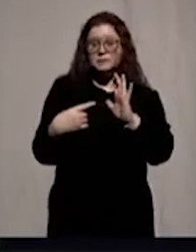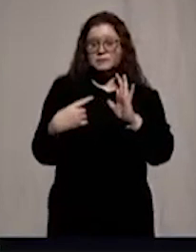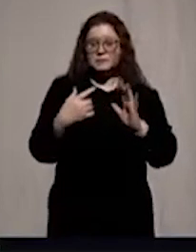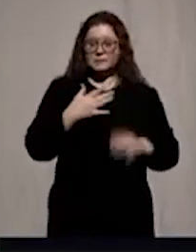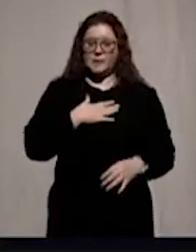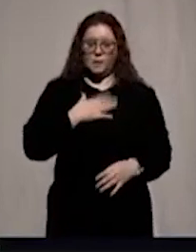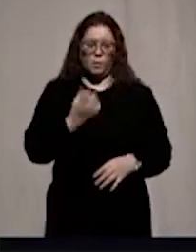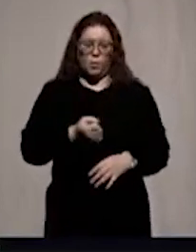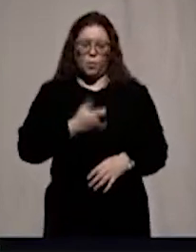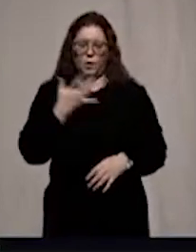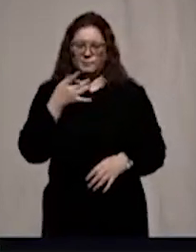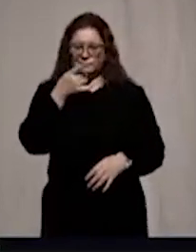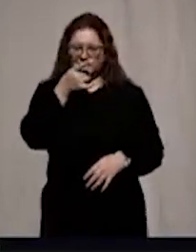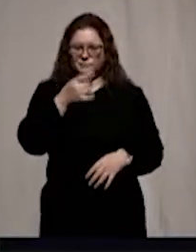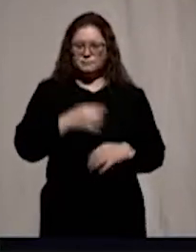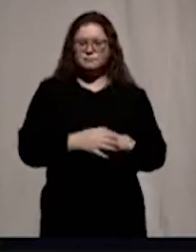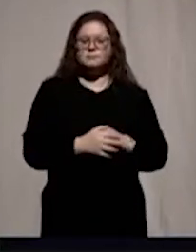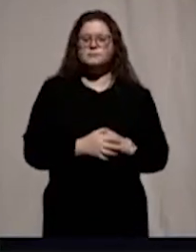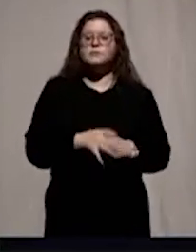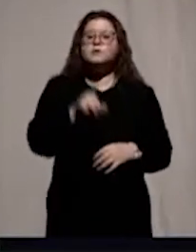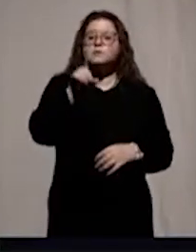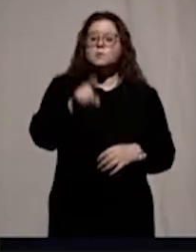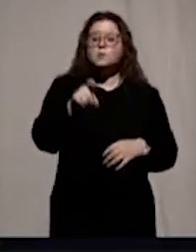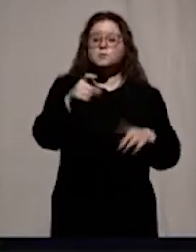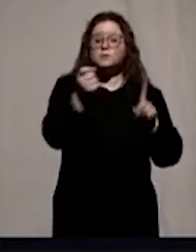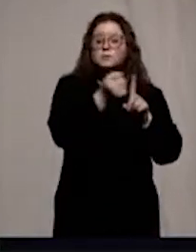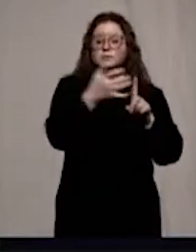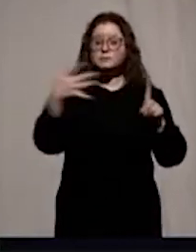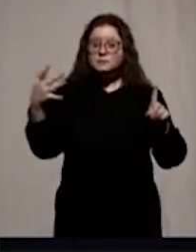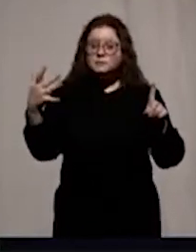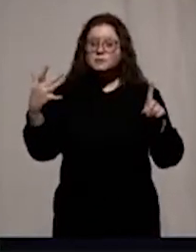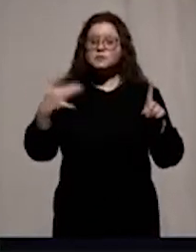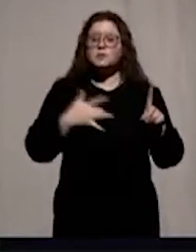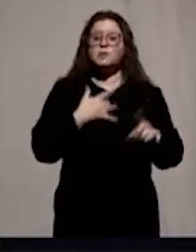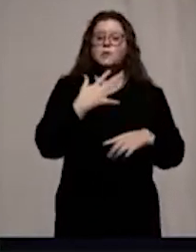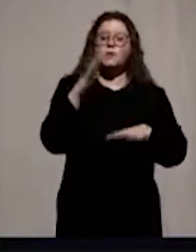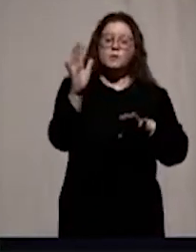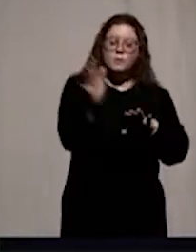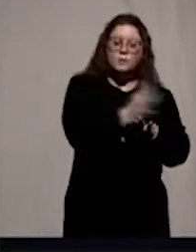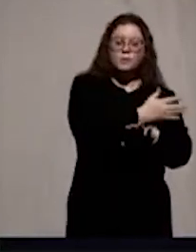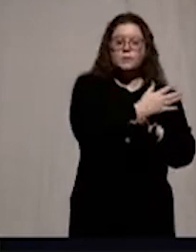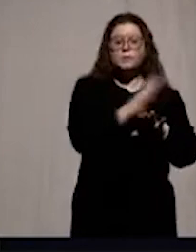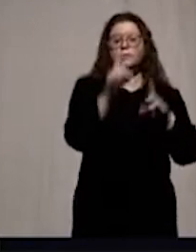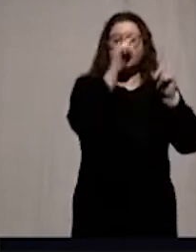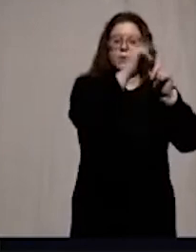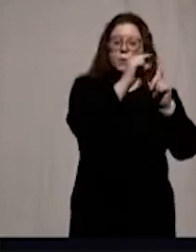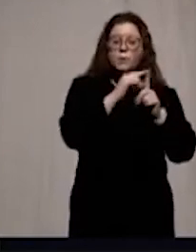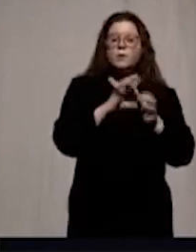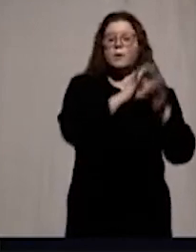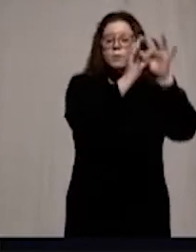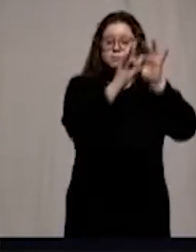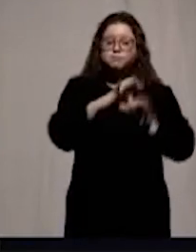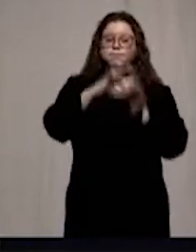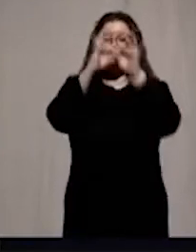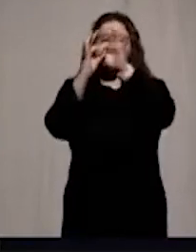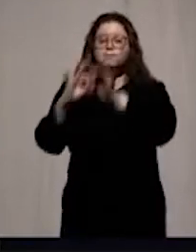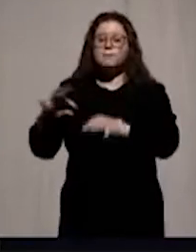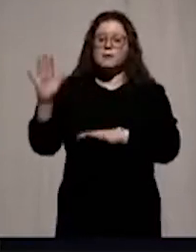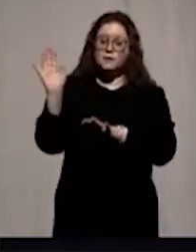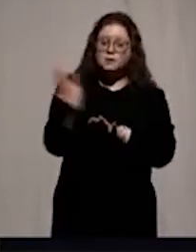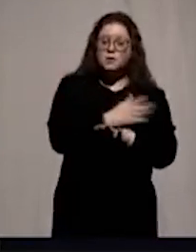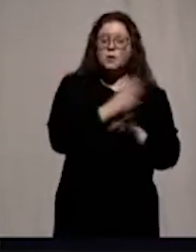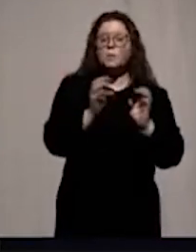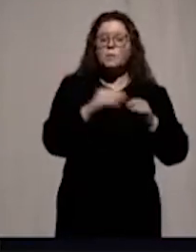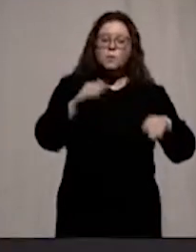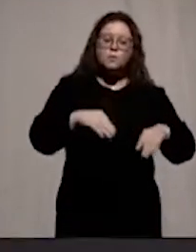wrote here, it's supposed to be just like a subtitle, but when the words become prose, the song, it flows, who really knows the direction it goes? If I made a list, that could have come from a list